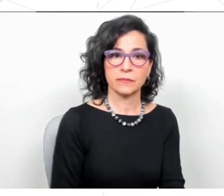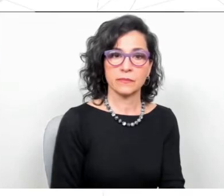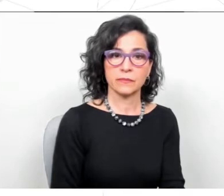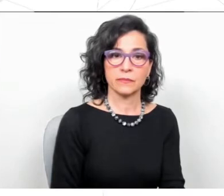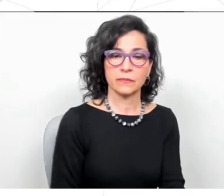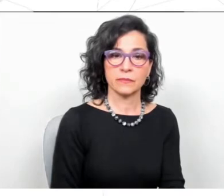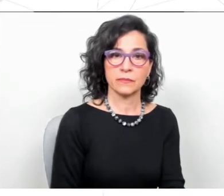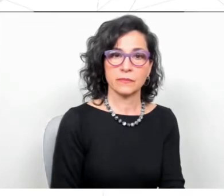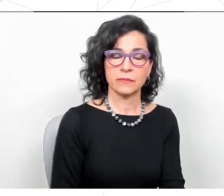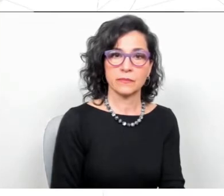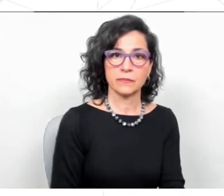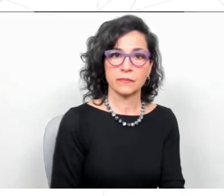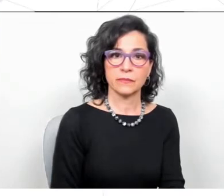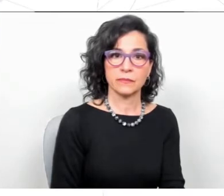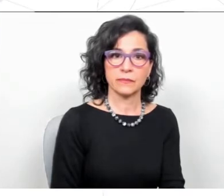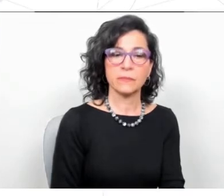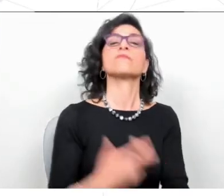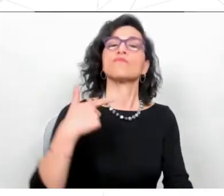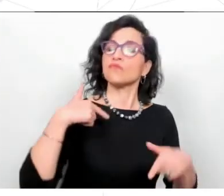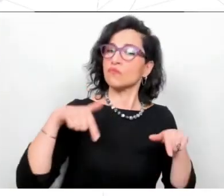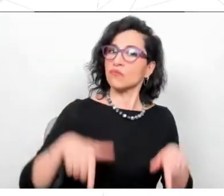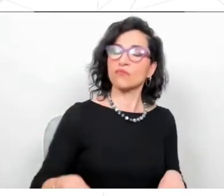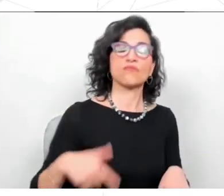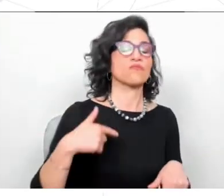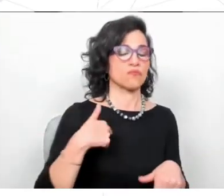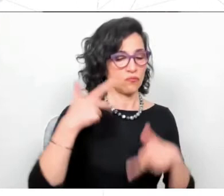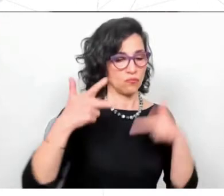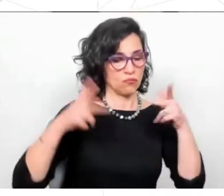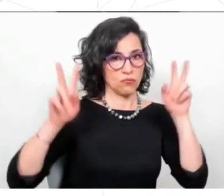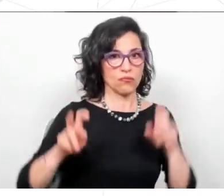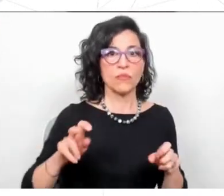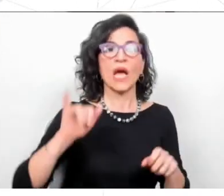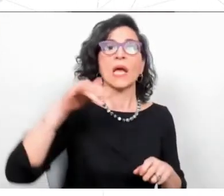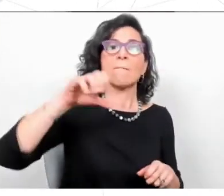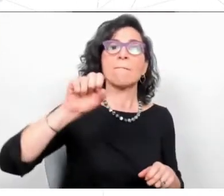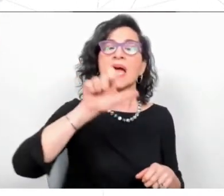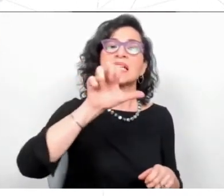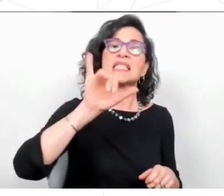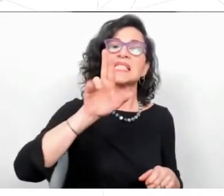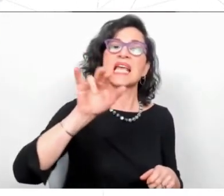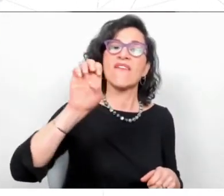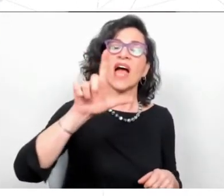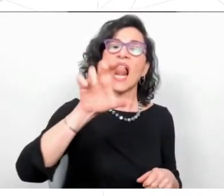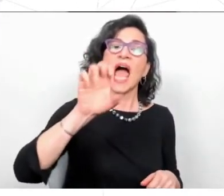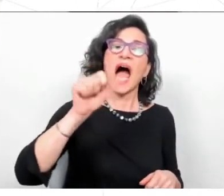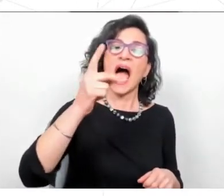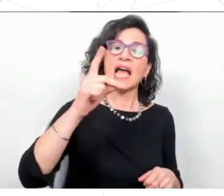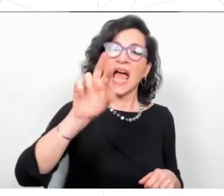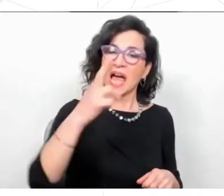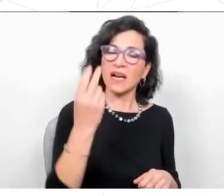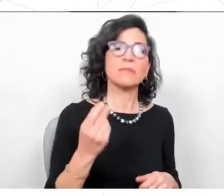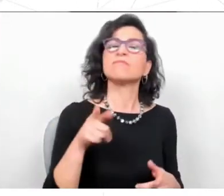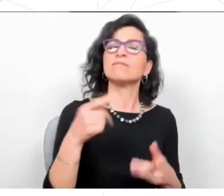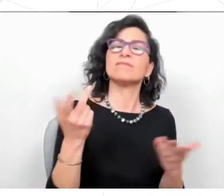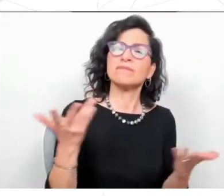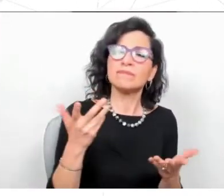So we're going to talk about Immersive Reader. That's what we've got here on the studio. And for those of you who are unfamiliar with